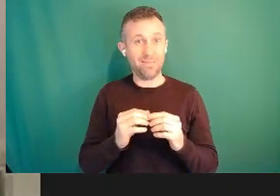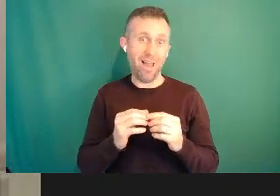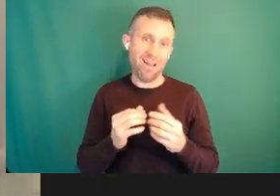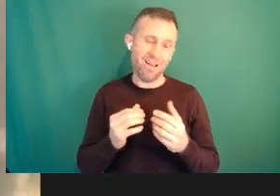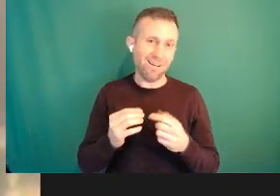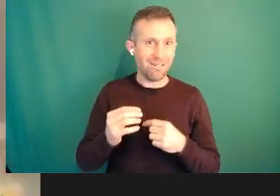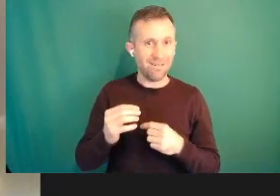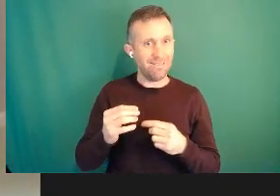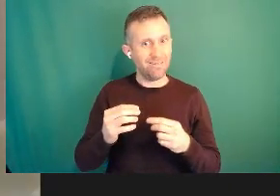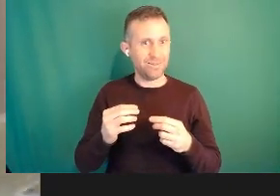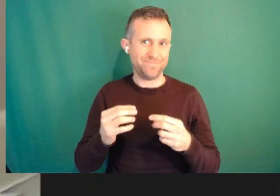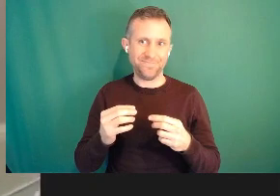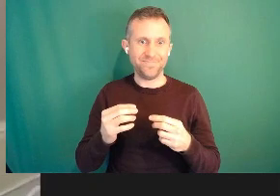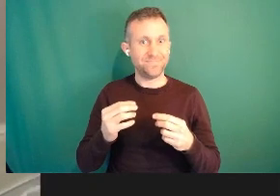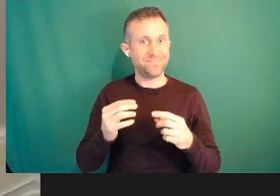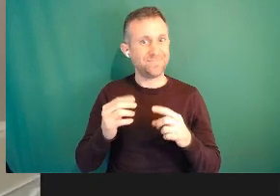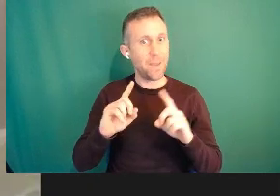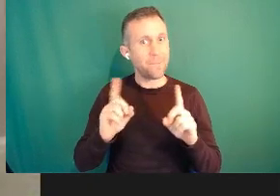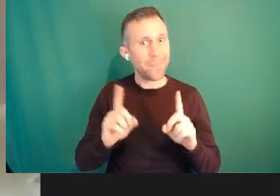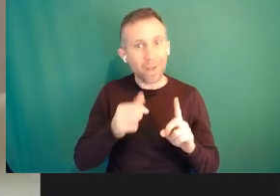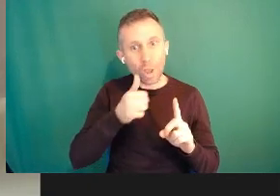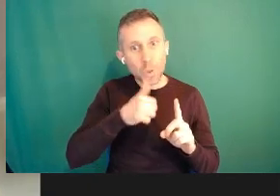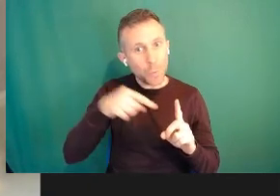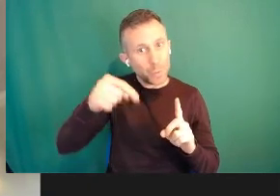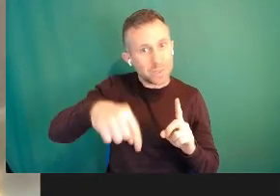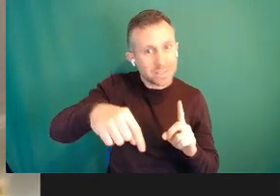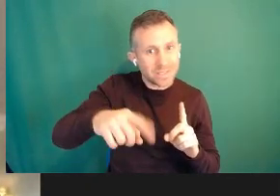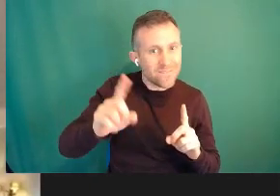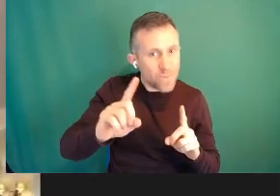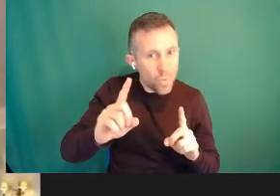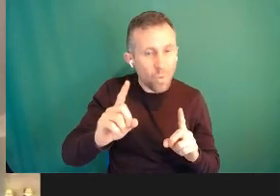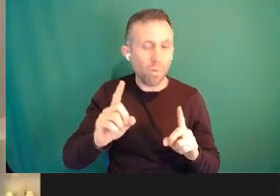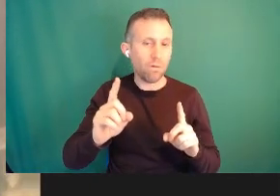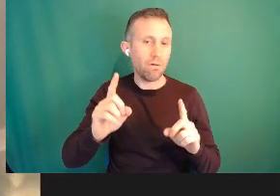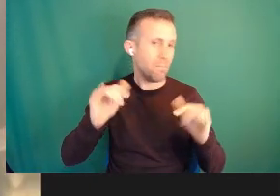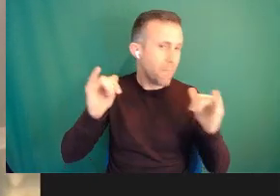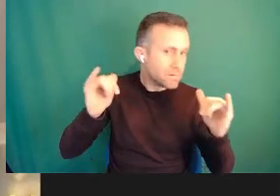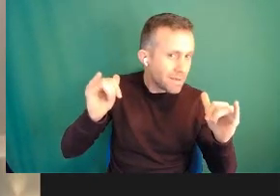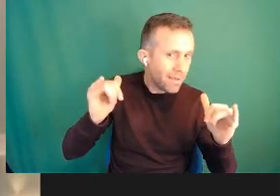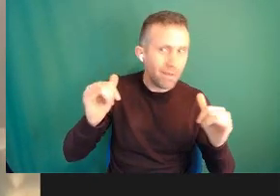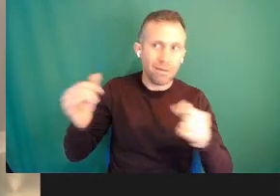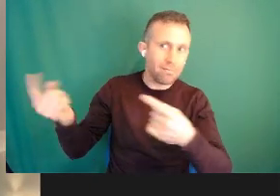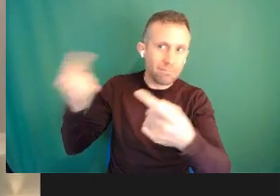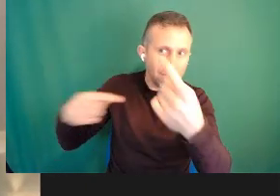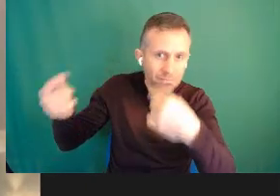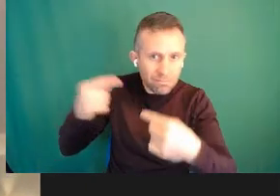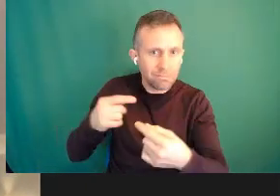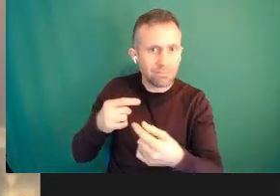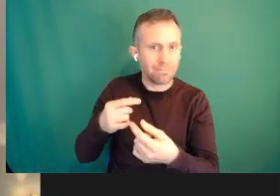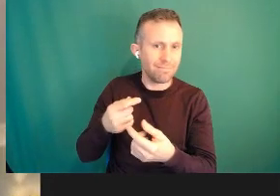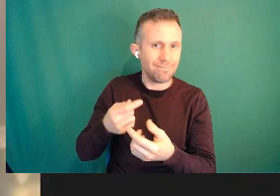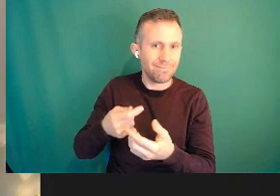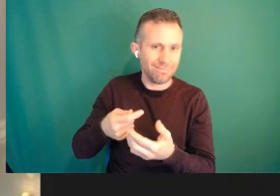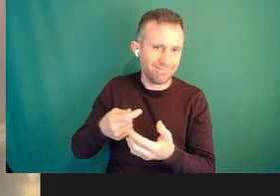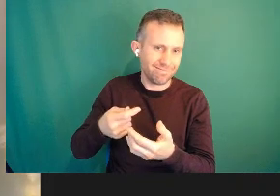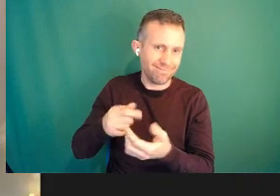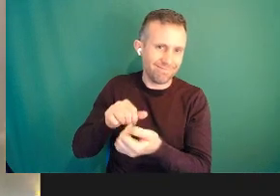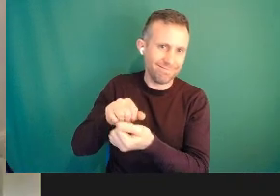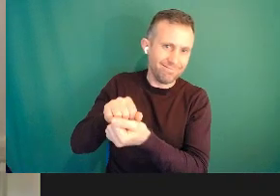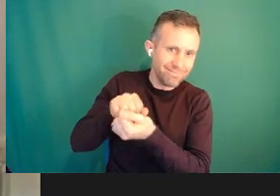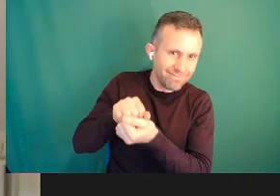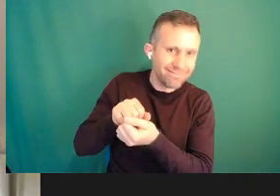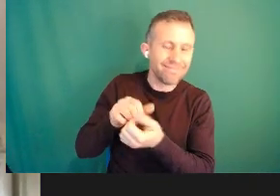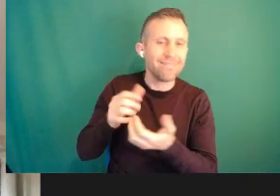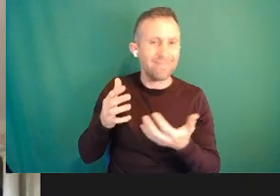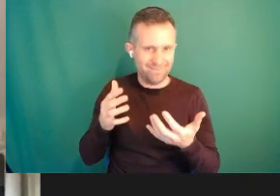currently in the process. We had a party yesterday, which is what the tables were for. And then this afternoon, we're going to reset for our fans and